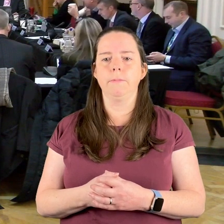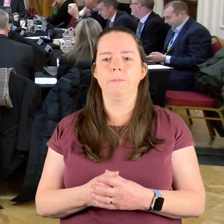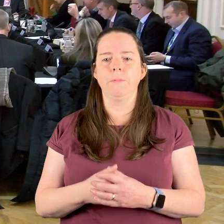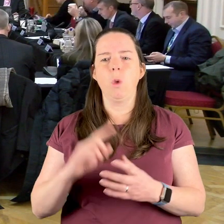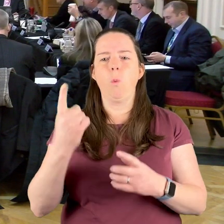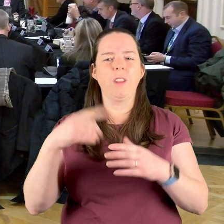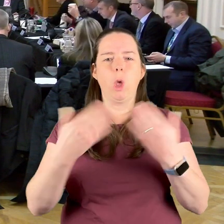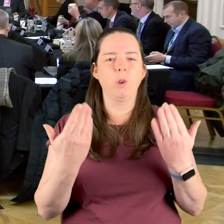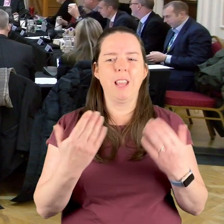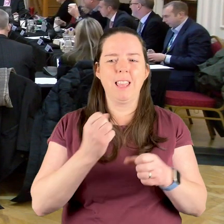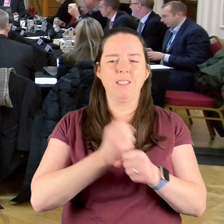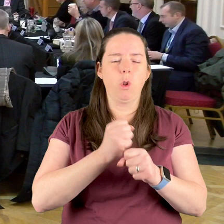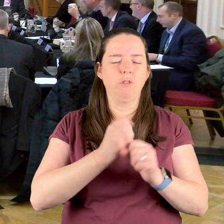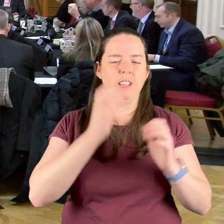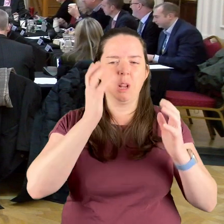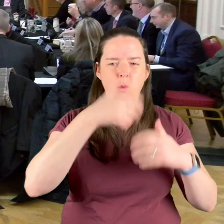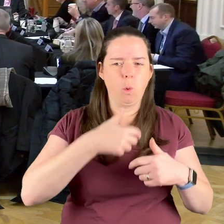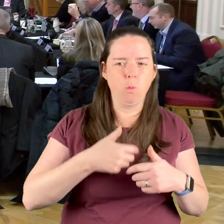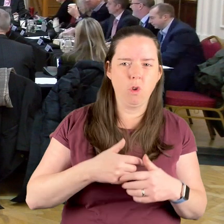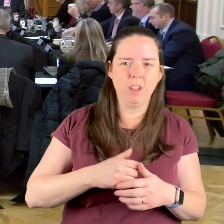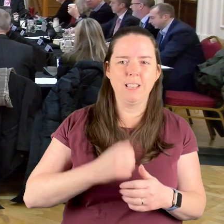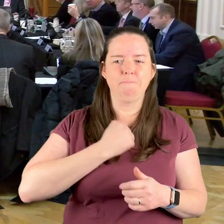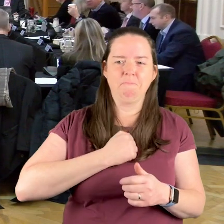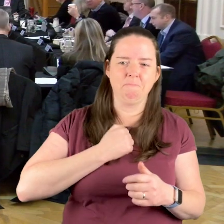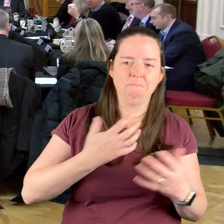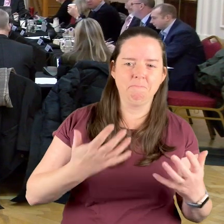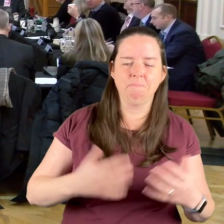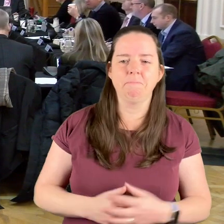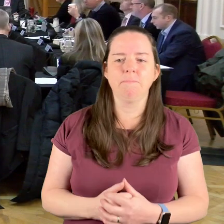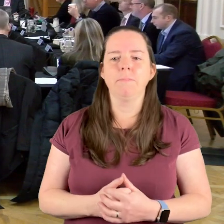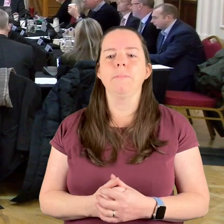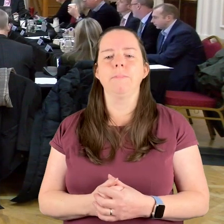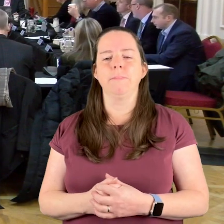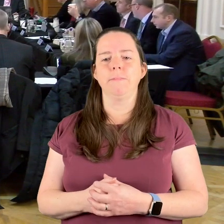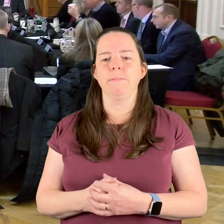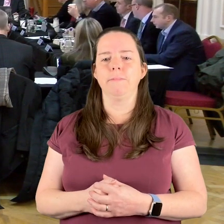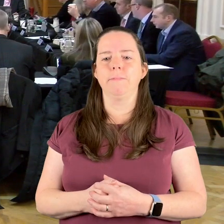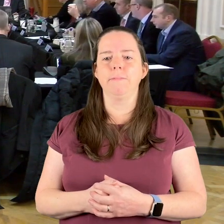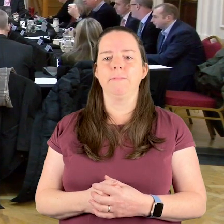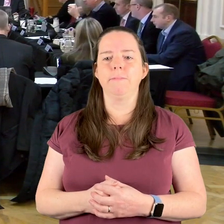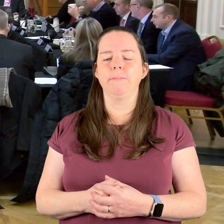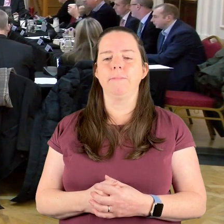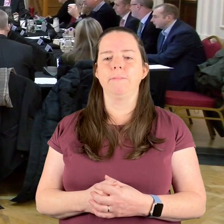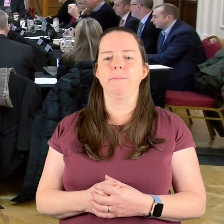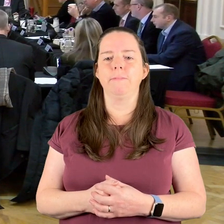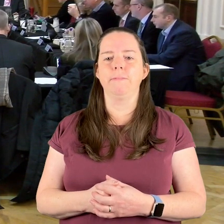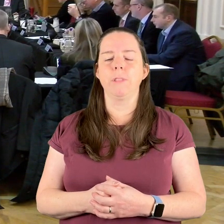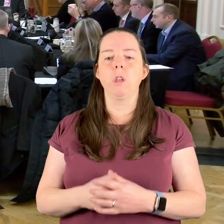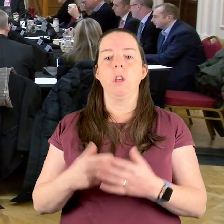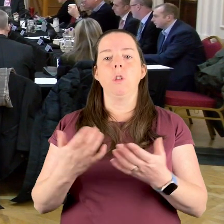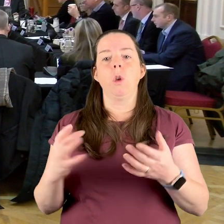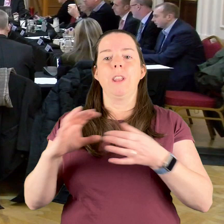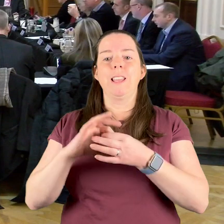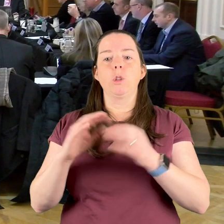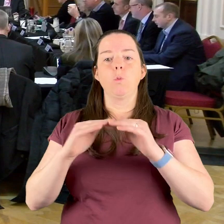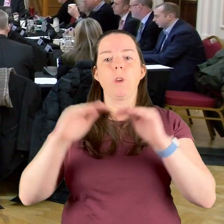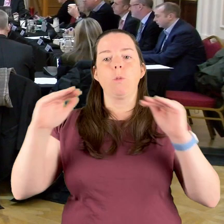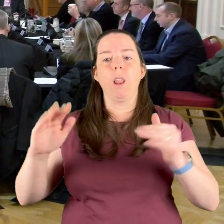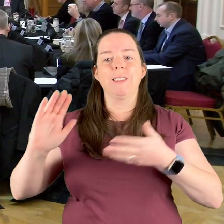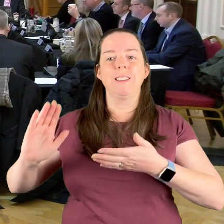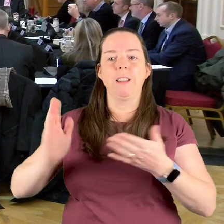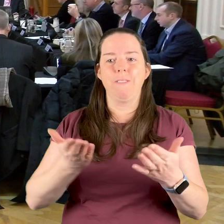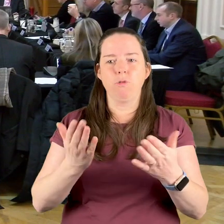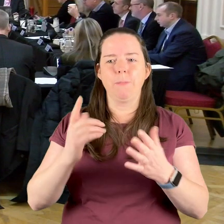It's one of those days, Gloria, don't worry. Yes. Sorry. Yeah. So, in terms